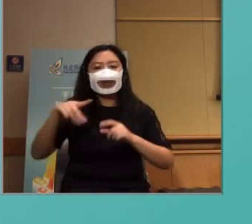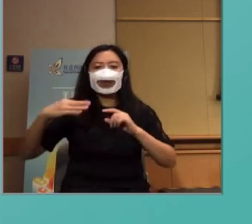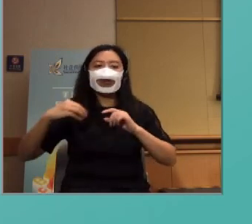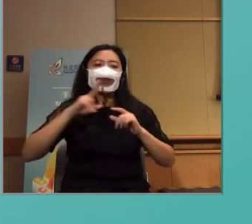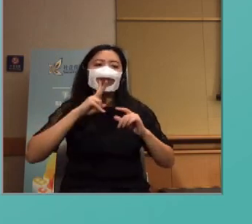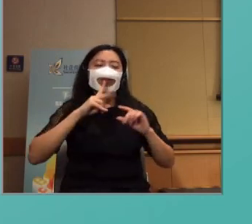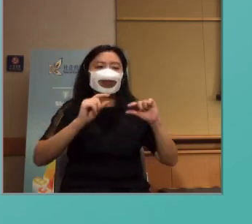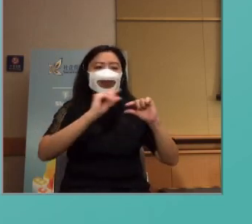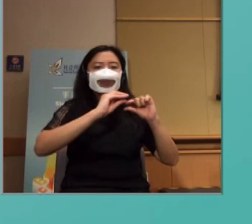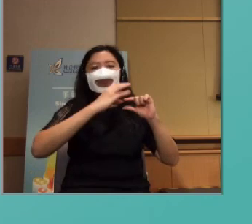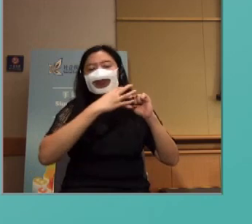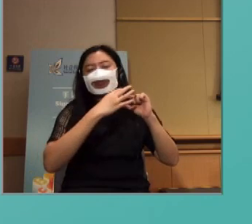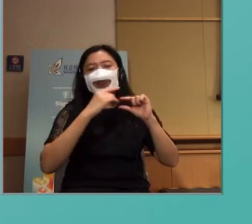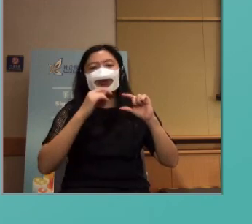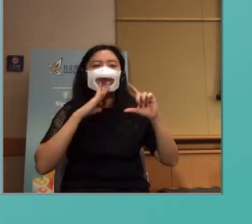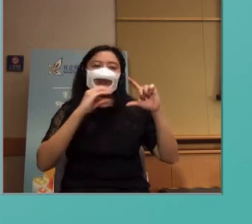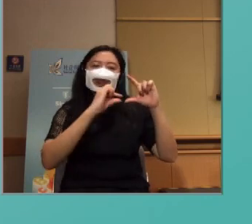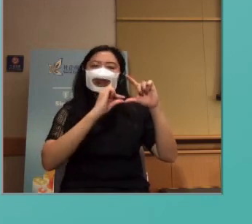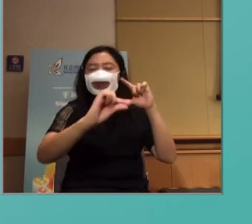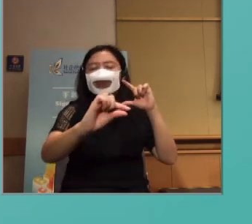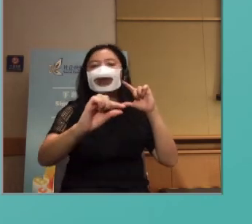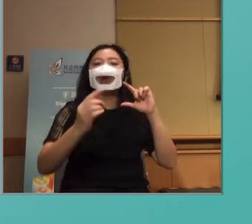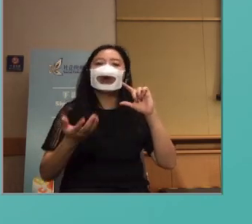in general, it takes something like close to 99%.